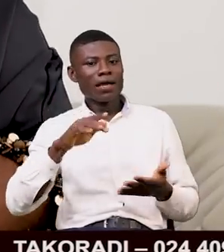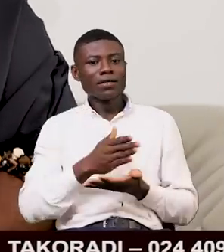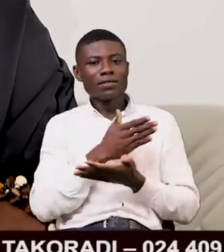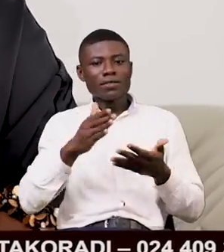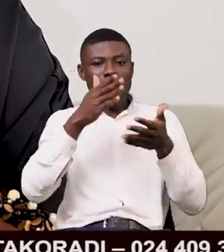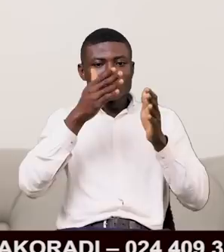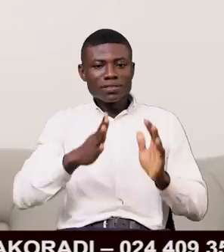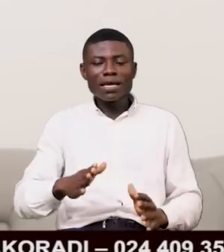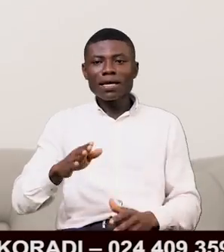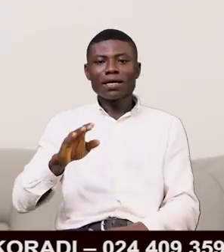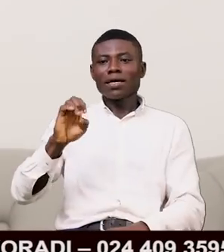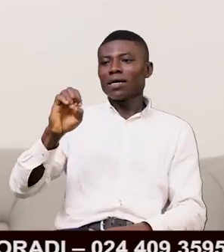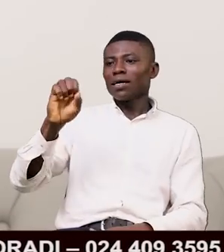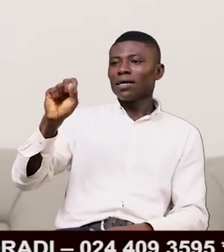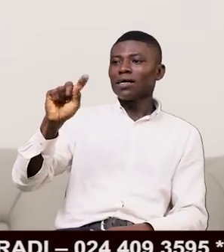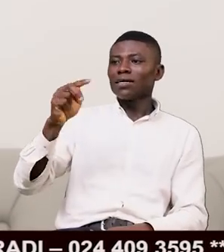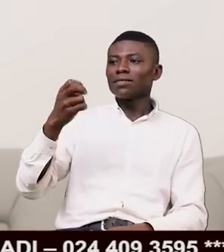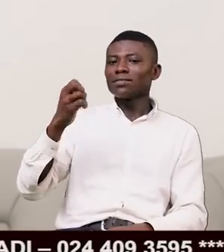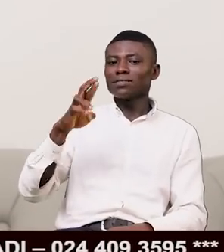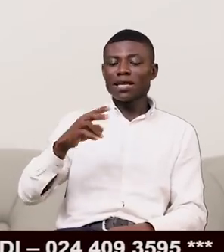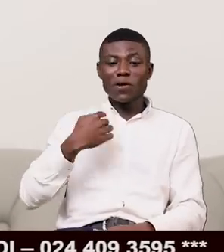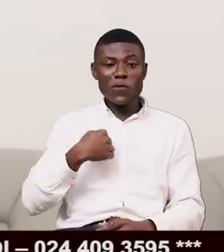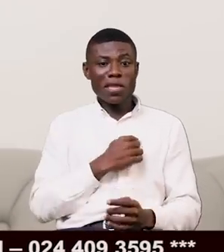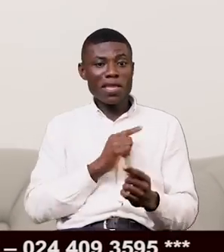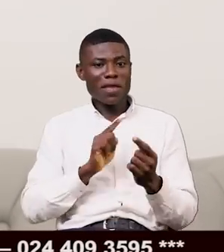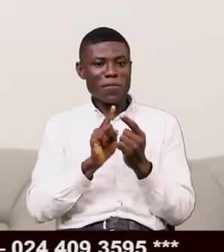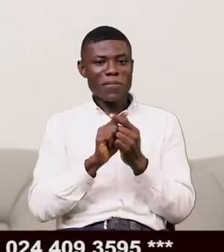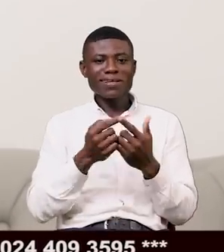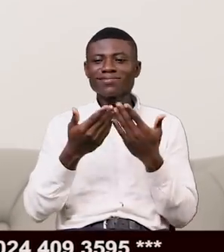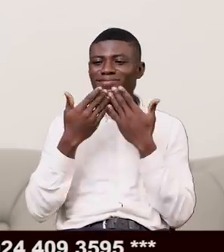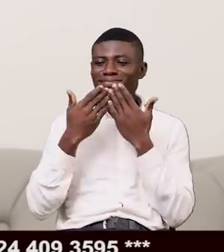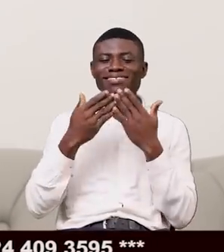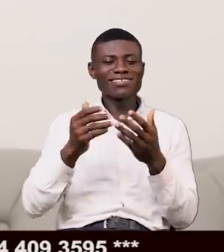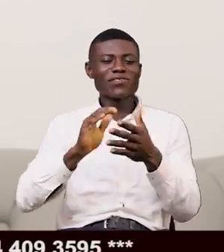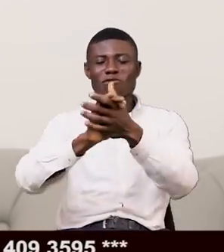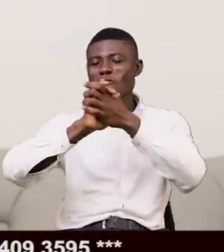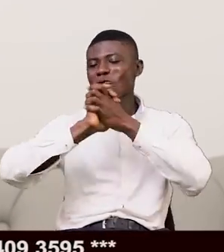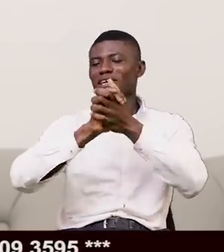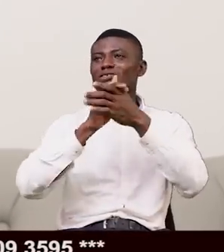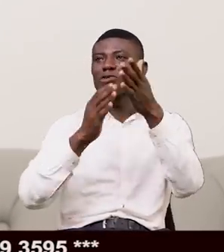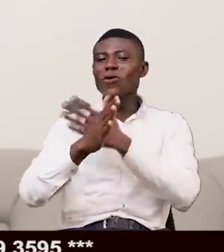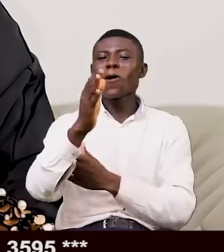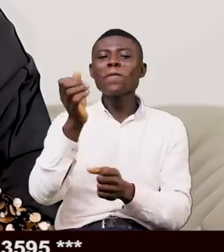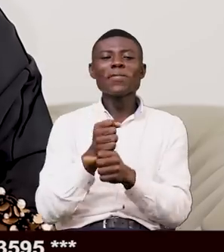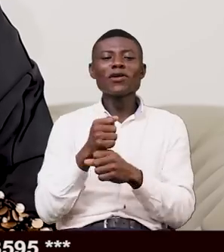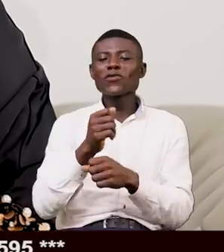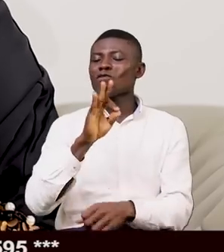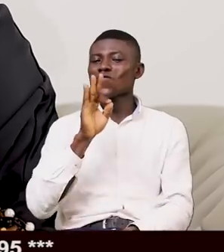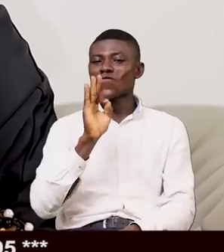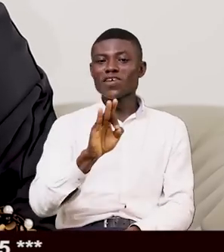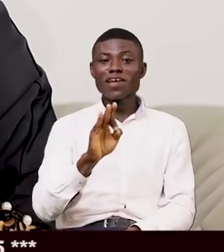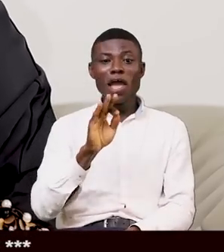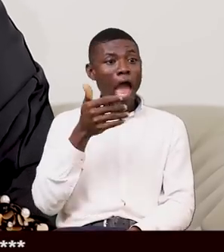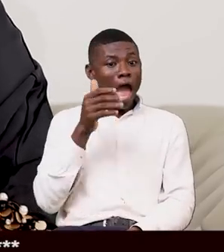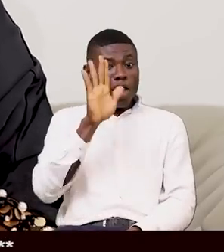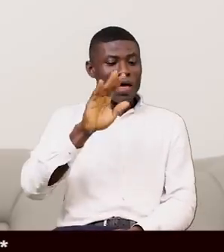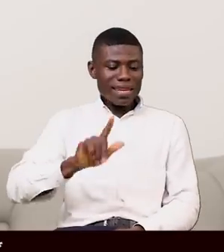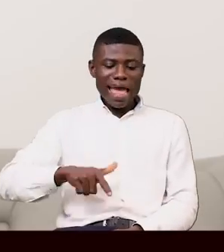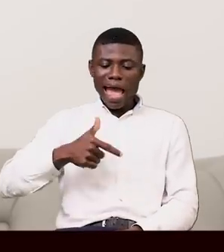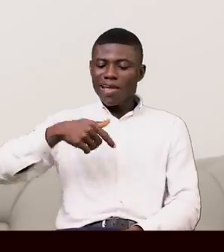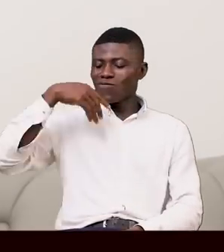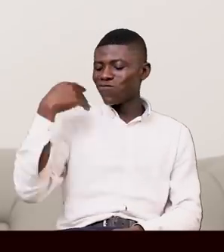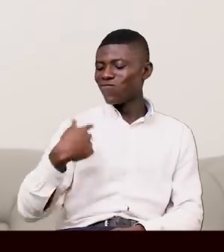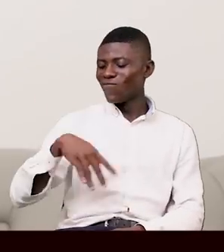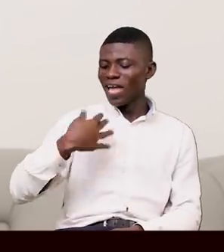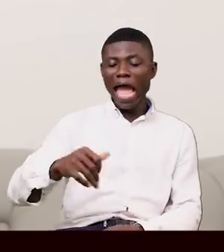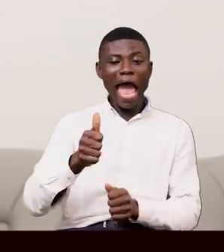Piesie, sheshiao. Eh, nana mejin so. Utrinkwa. That's it. A radio yo yipa. Papa, papa. We then they stop be a bi. Hallelujah.